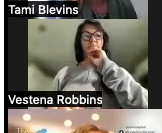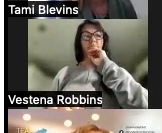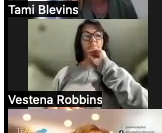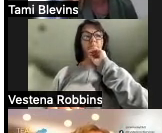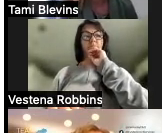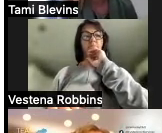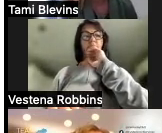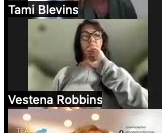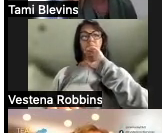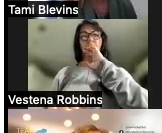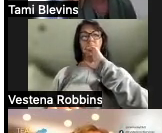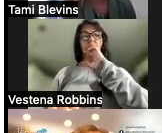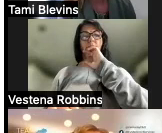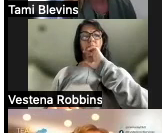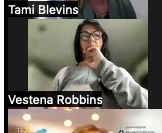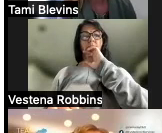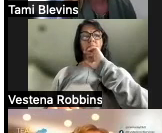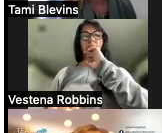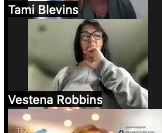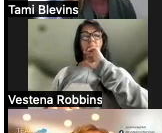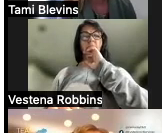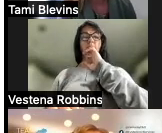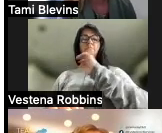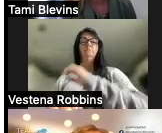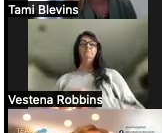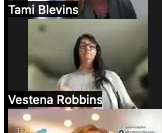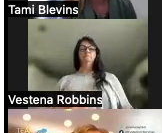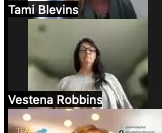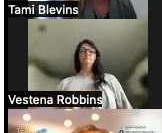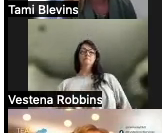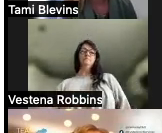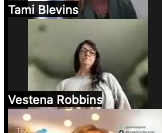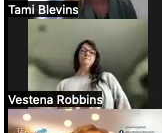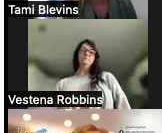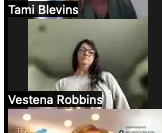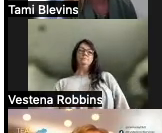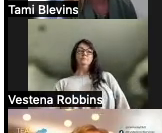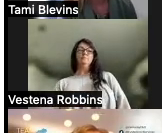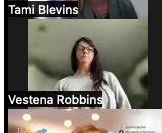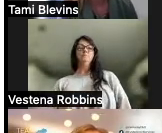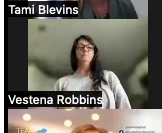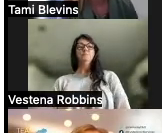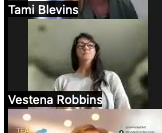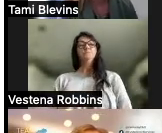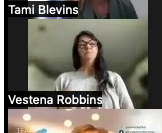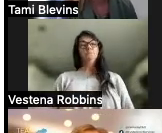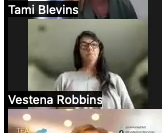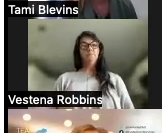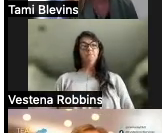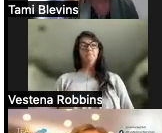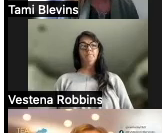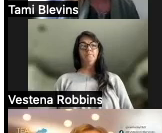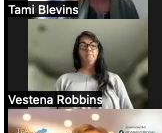as KPFC are both proud and committed to being a part of the system of